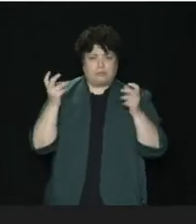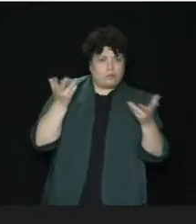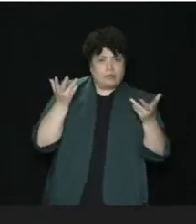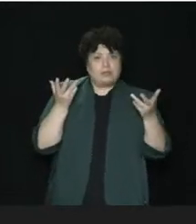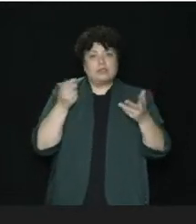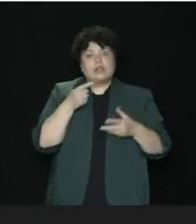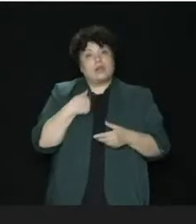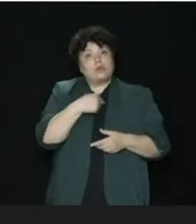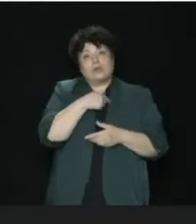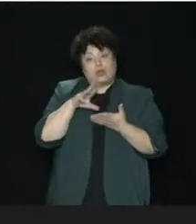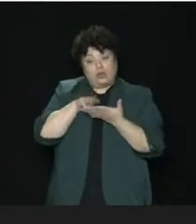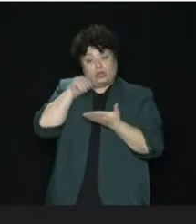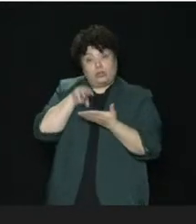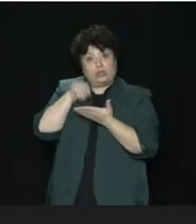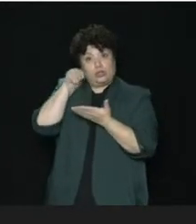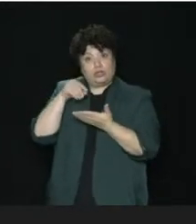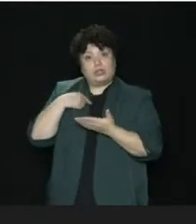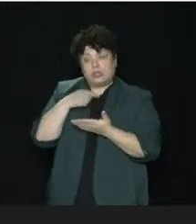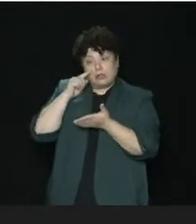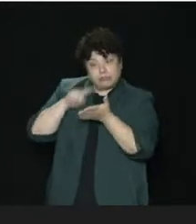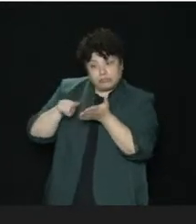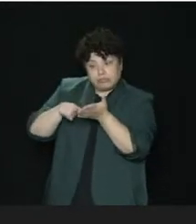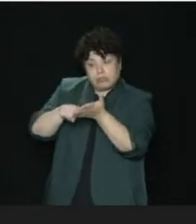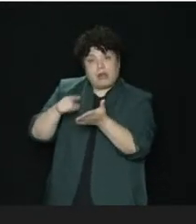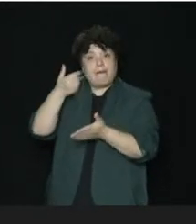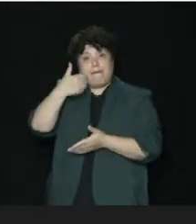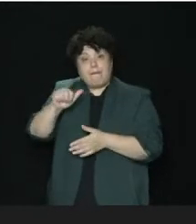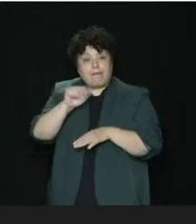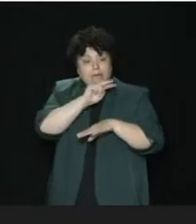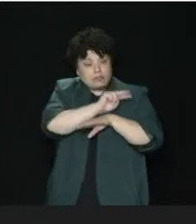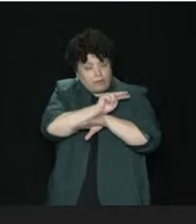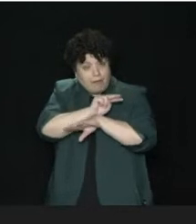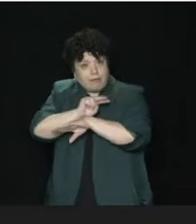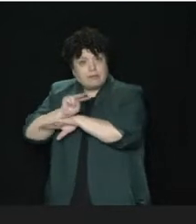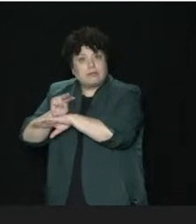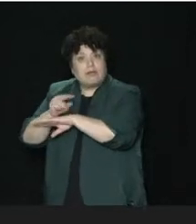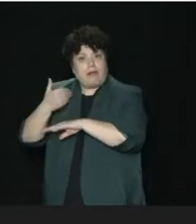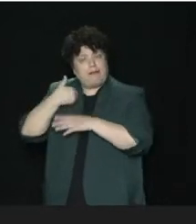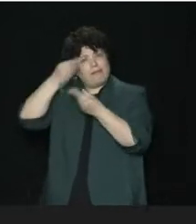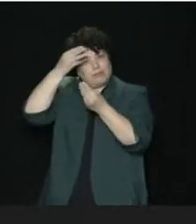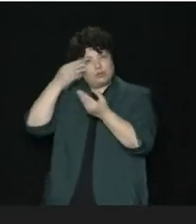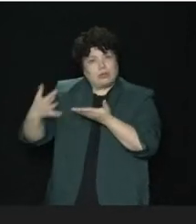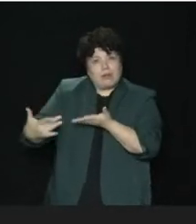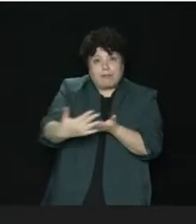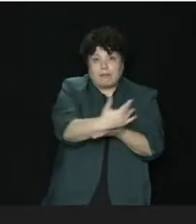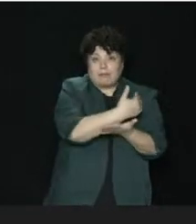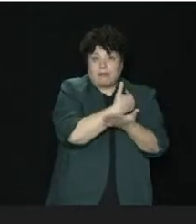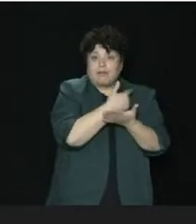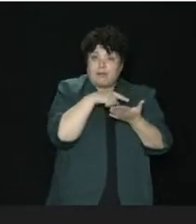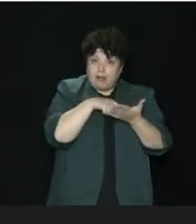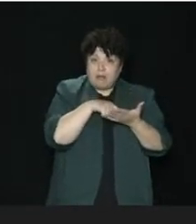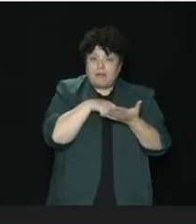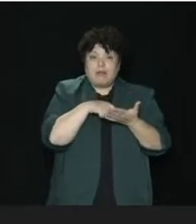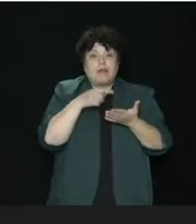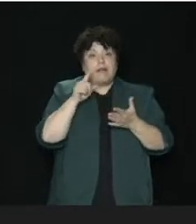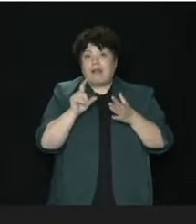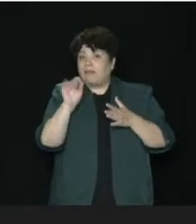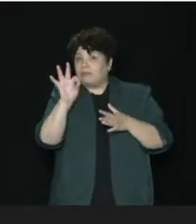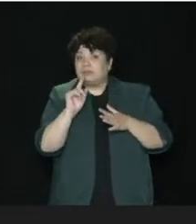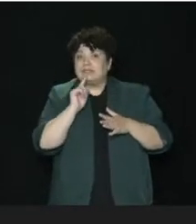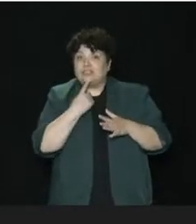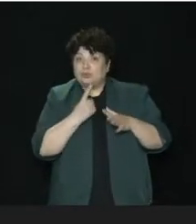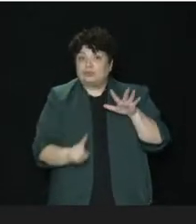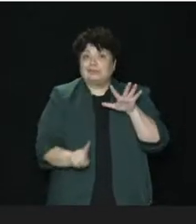and incorporate any surveillance information, for example, that we have on serious